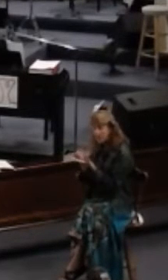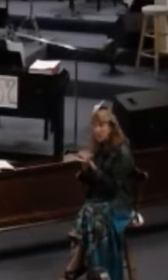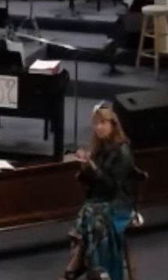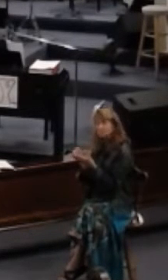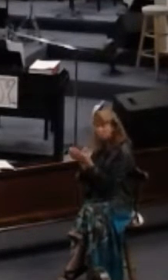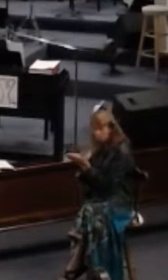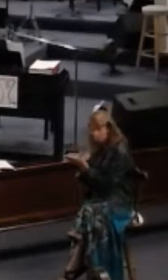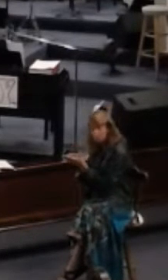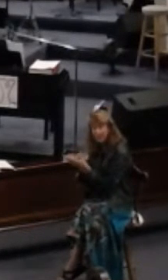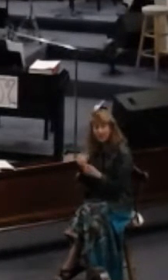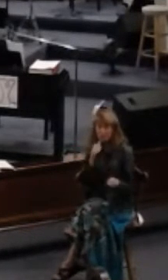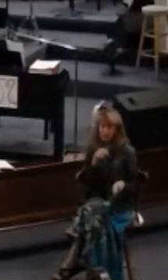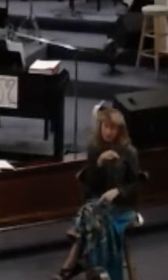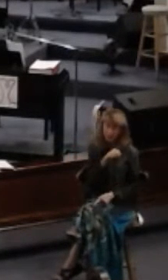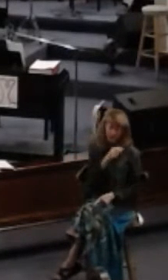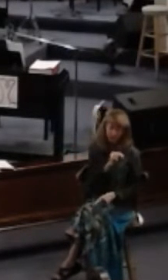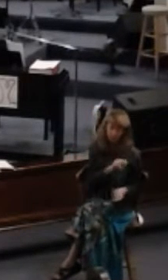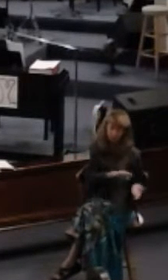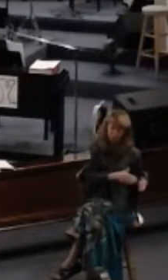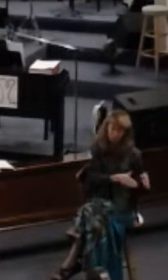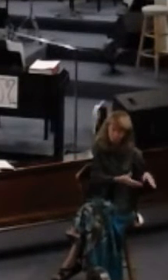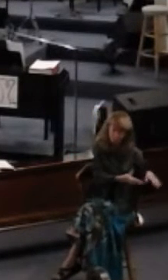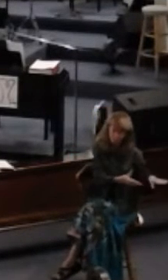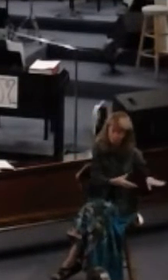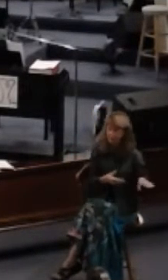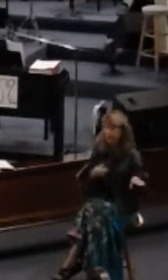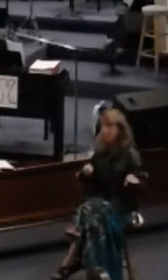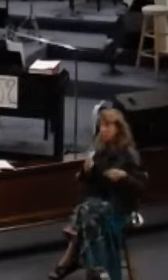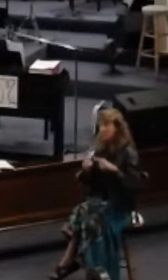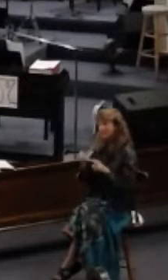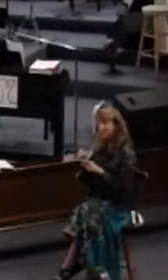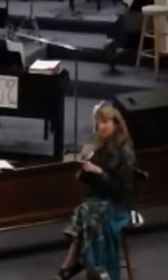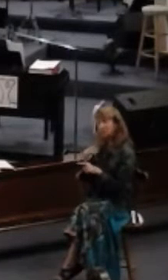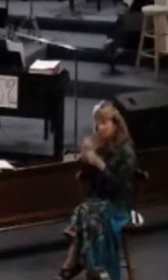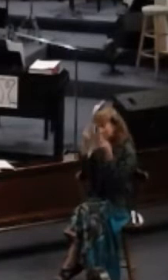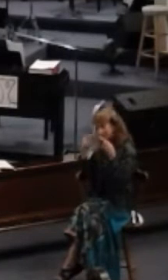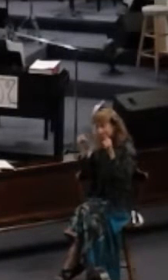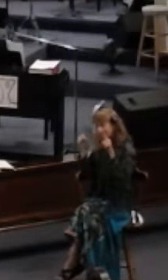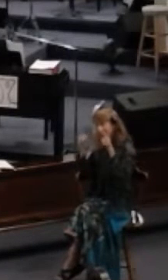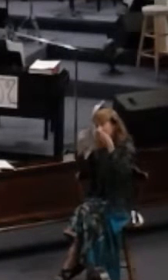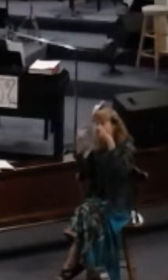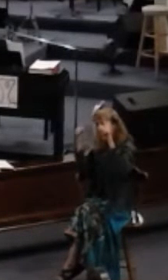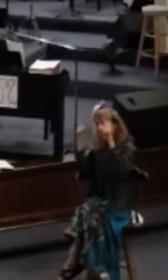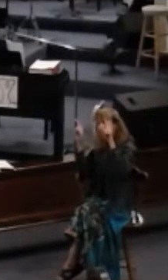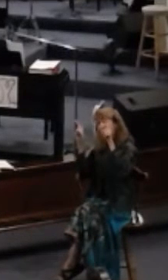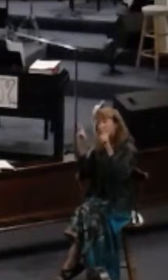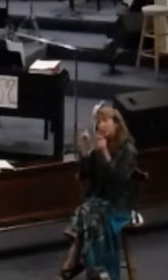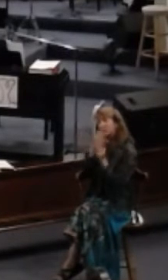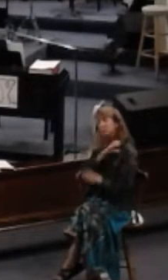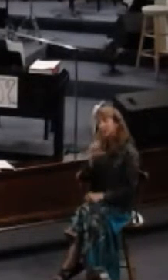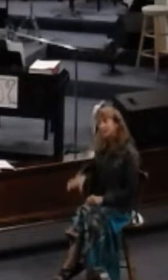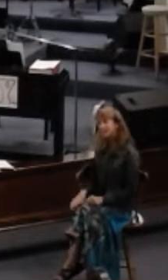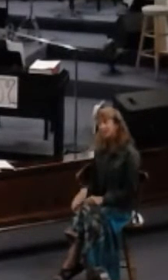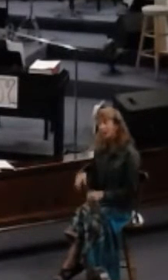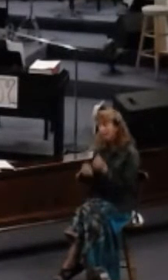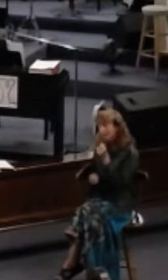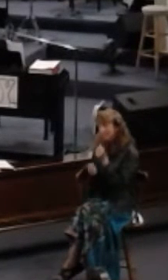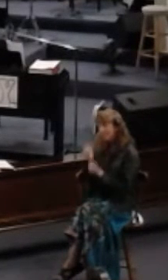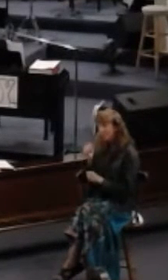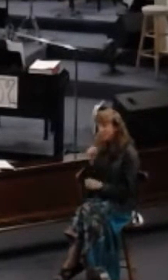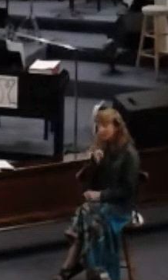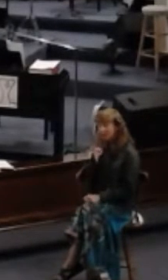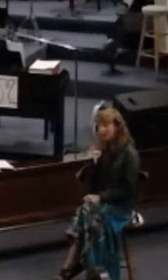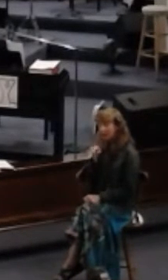lacked. As historian Rodney Stark writes in his book, The Triumph of Christianity, most pagans feared death because